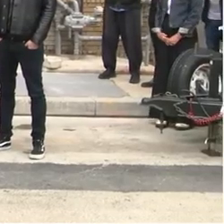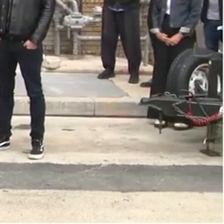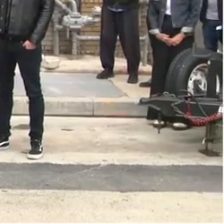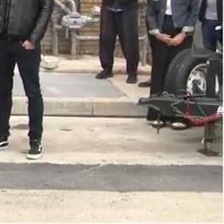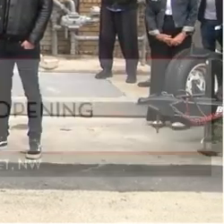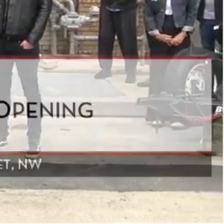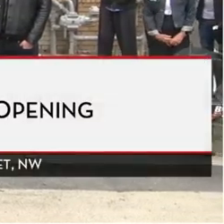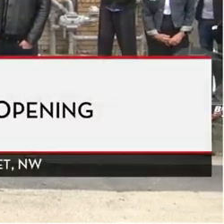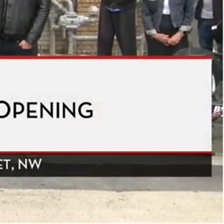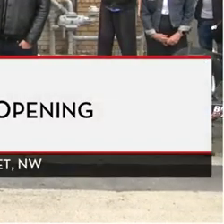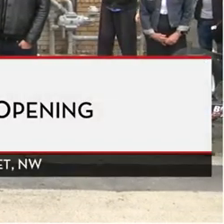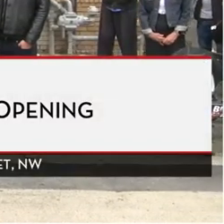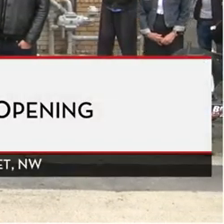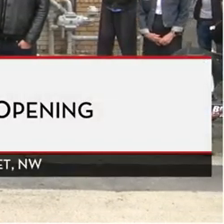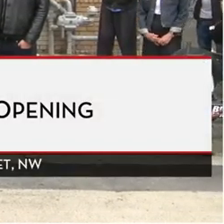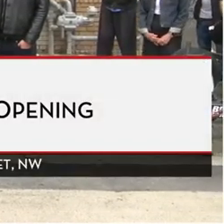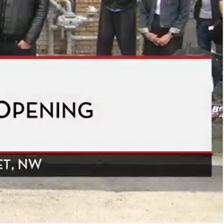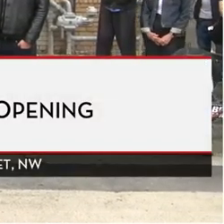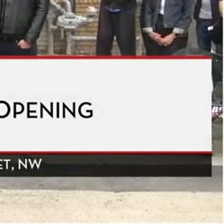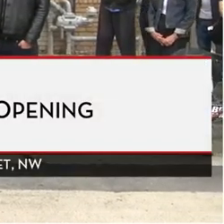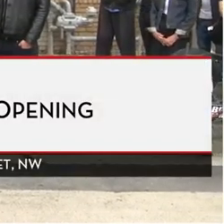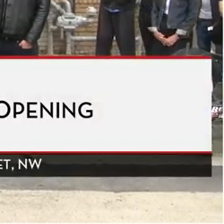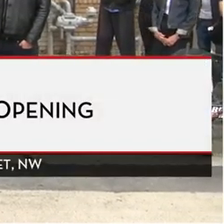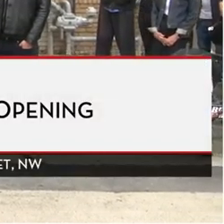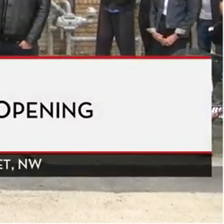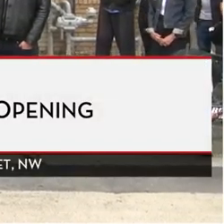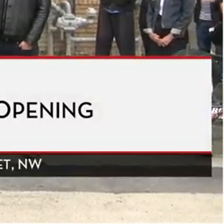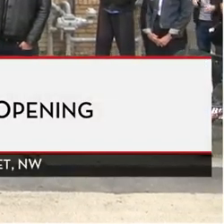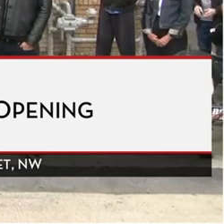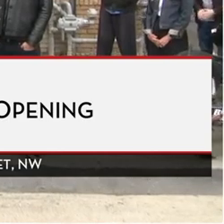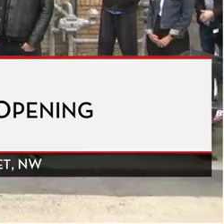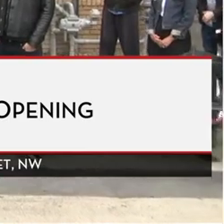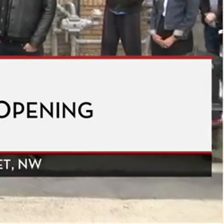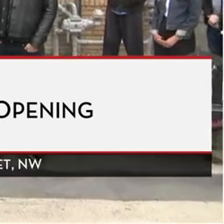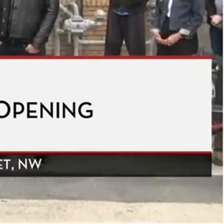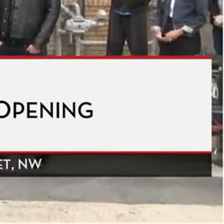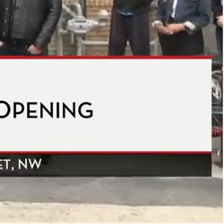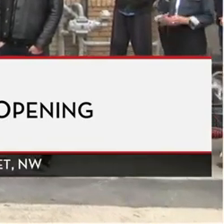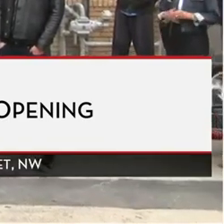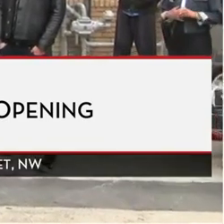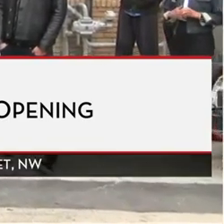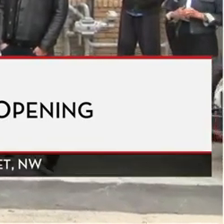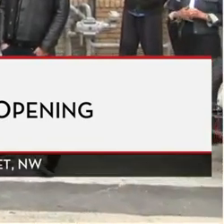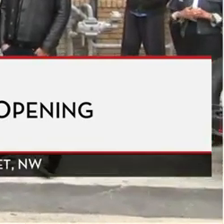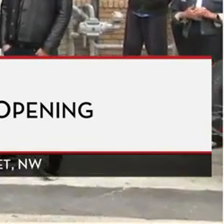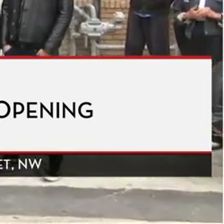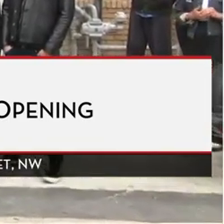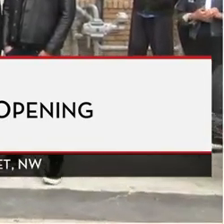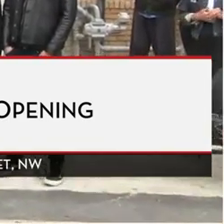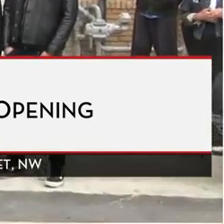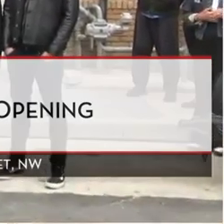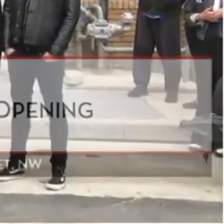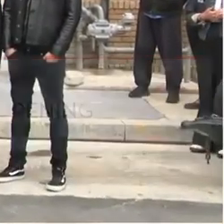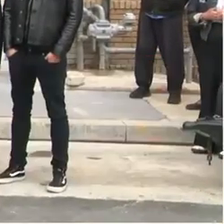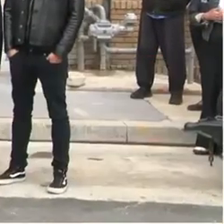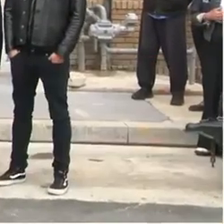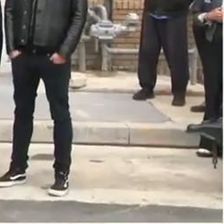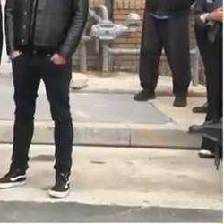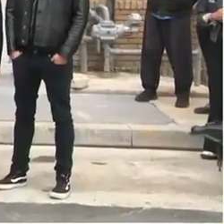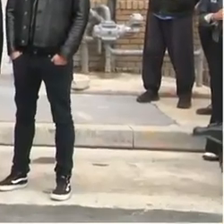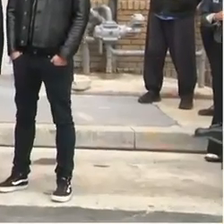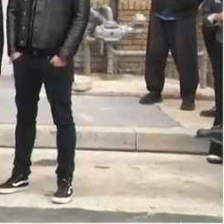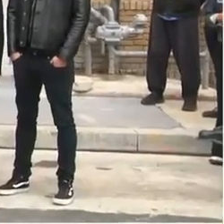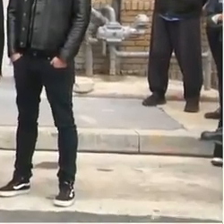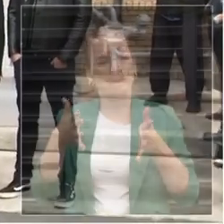Thank you so much for coming. I'm Audrey Schaefer. I'm the lucky kid that's the communications director for IMP. And you know that we are